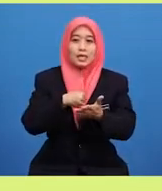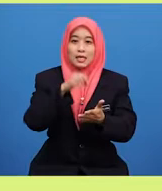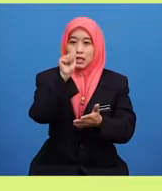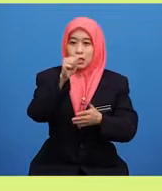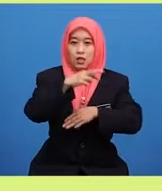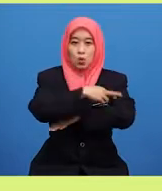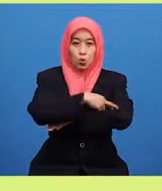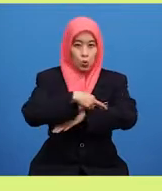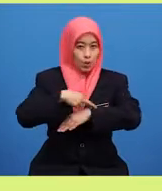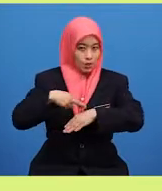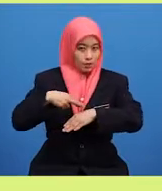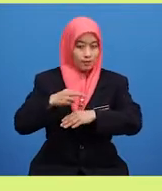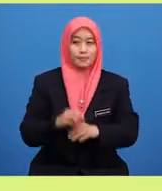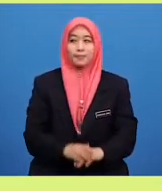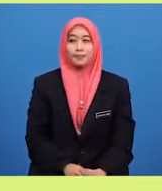It's a...